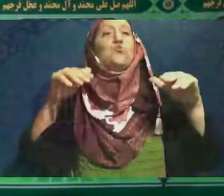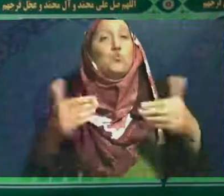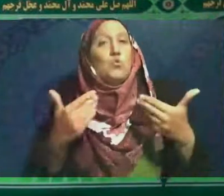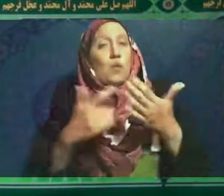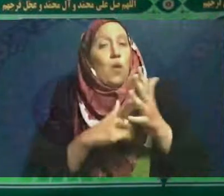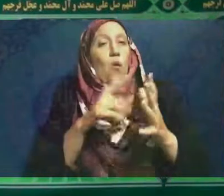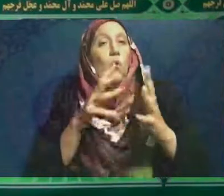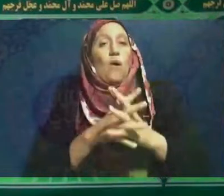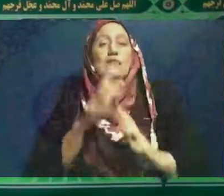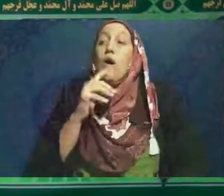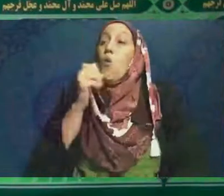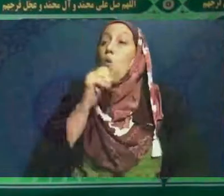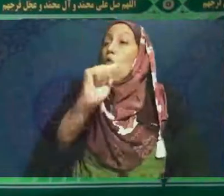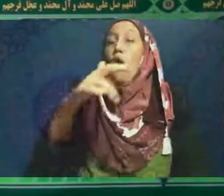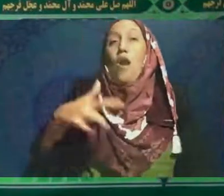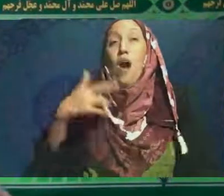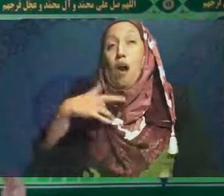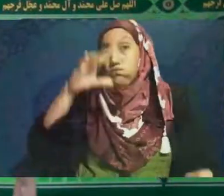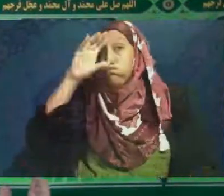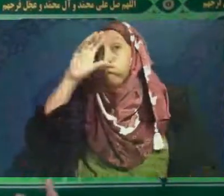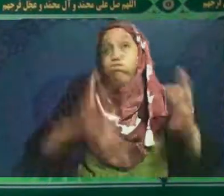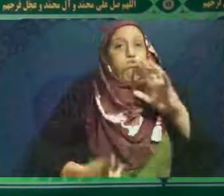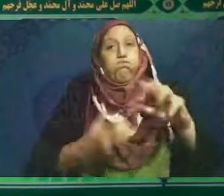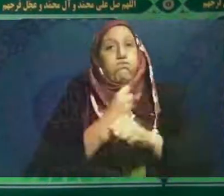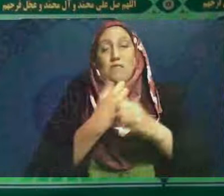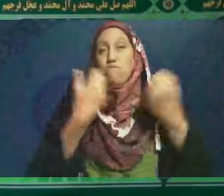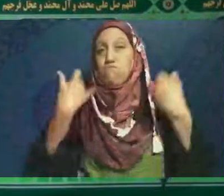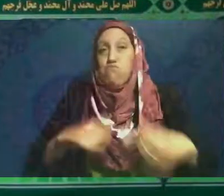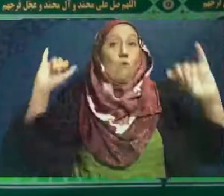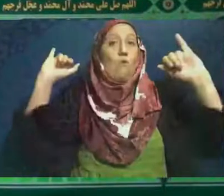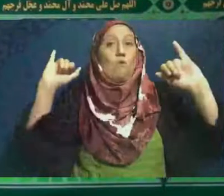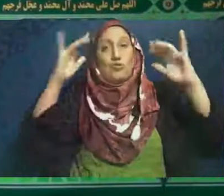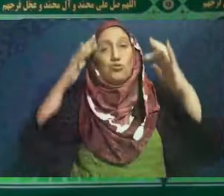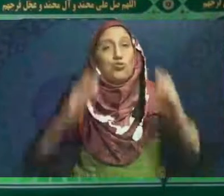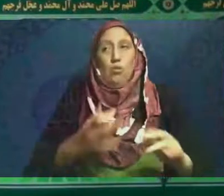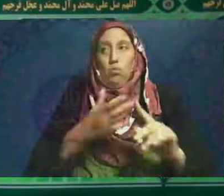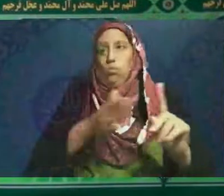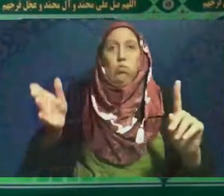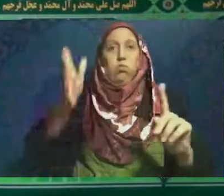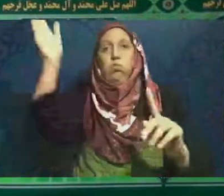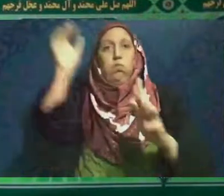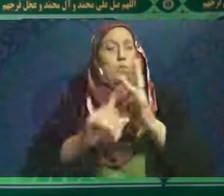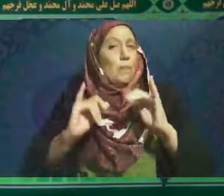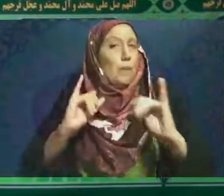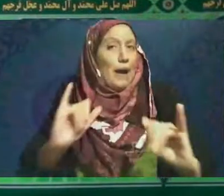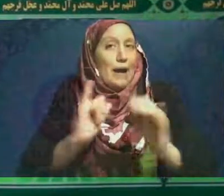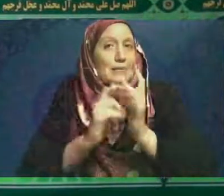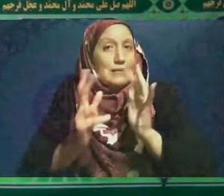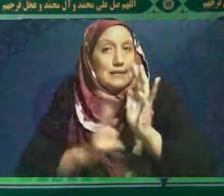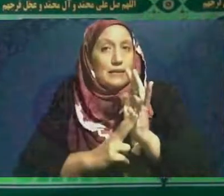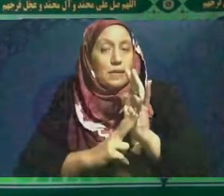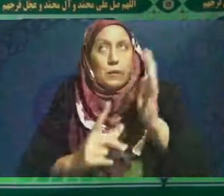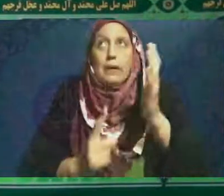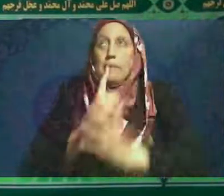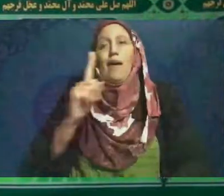in their life, they sinned, they committed offenses, all right? But now they regret it. They want